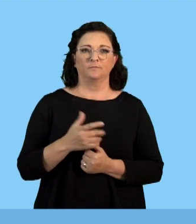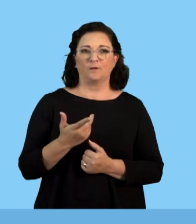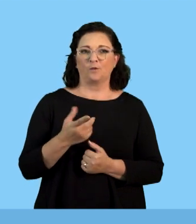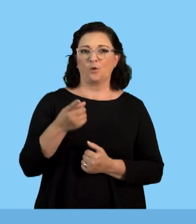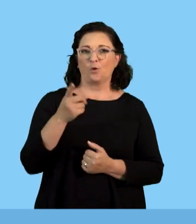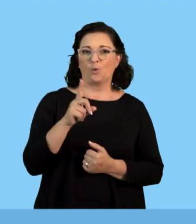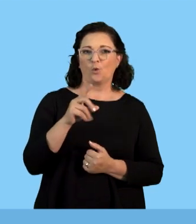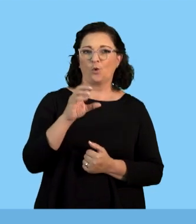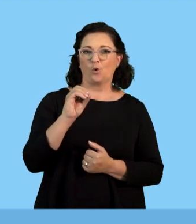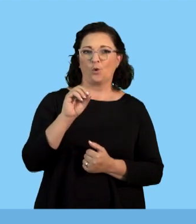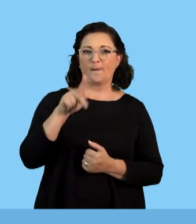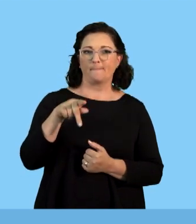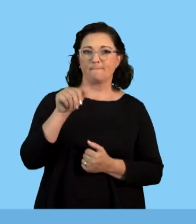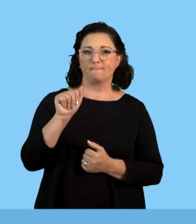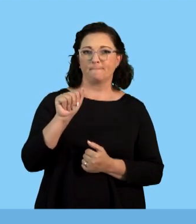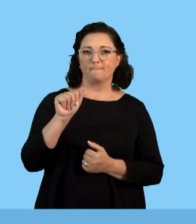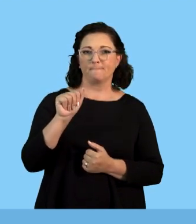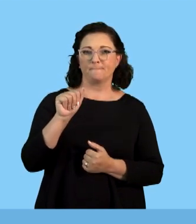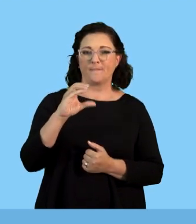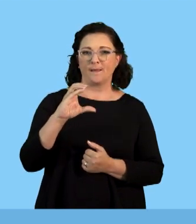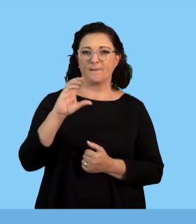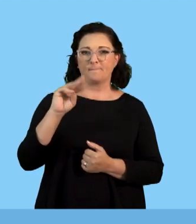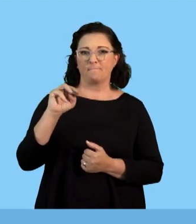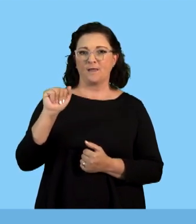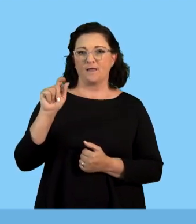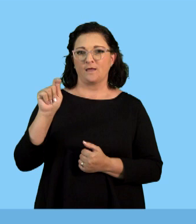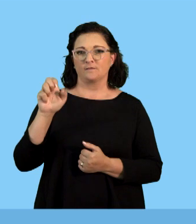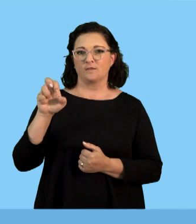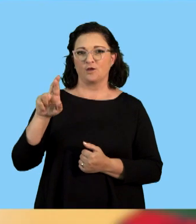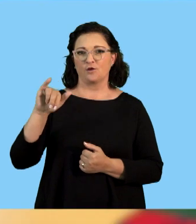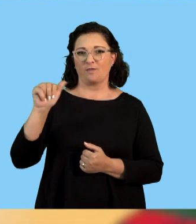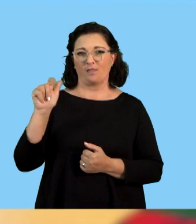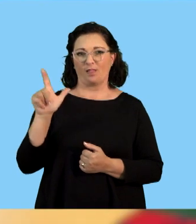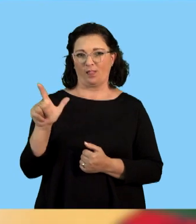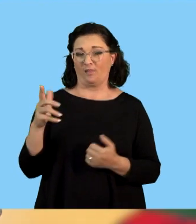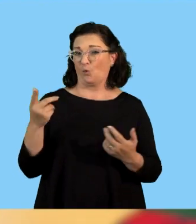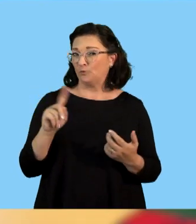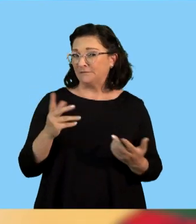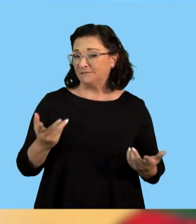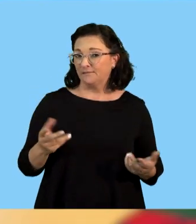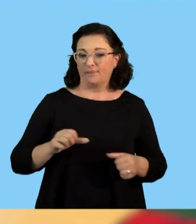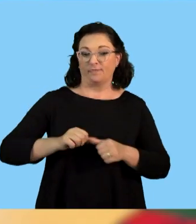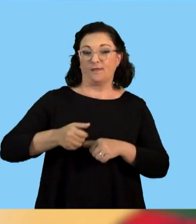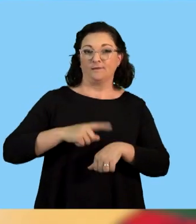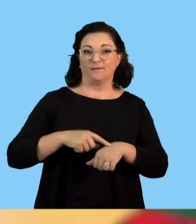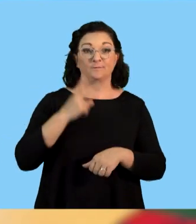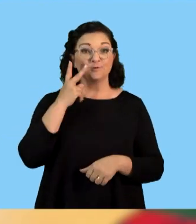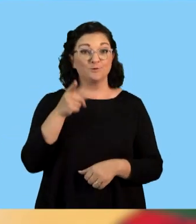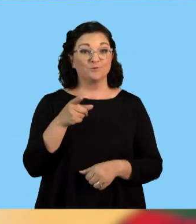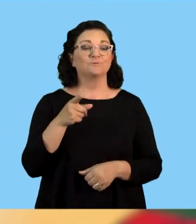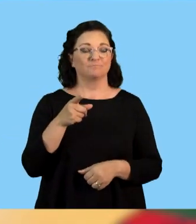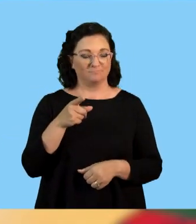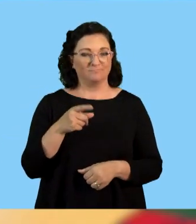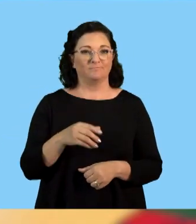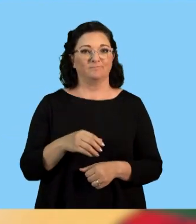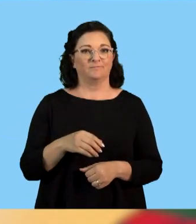says, what is an opaque material? What is an opaque material? And you're going to give me the answer to this question the next time I see